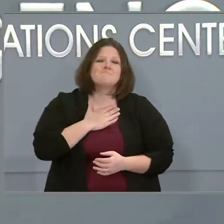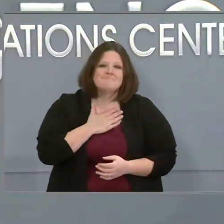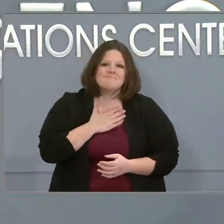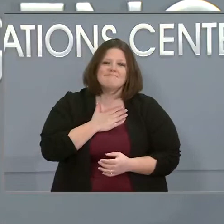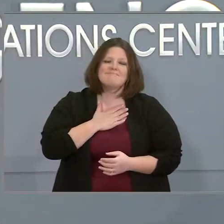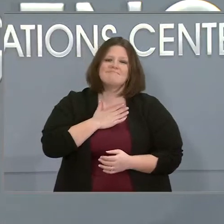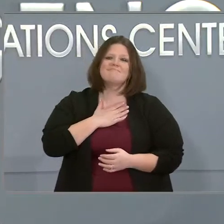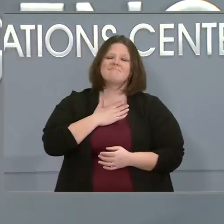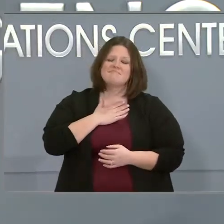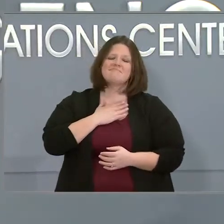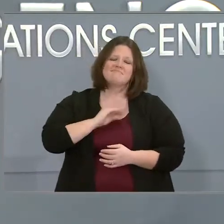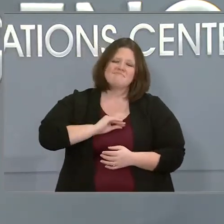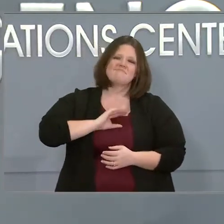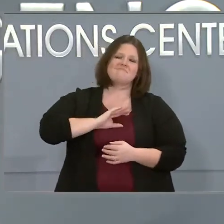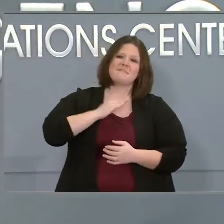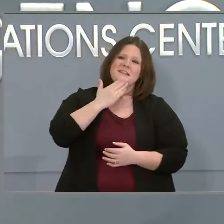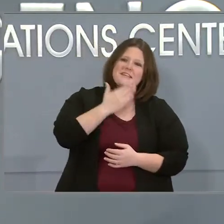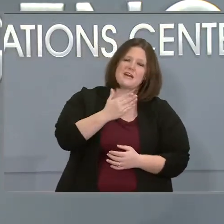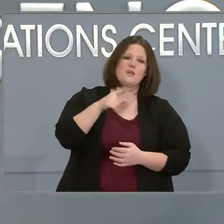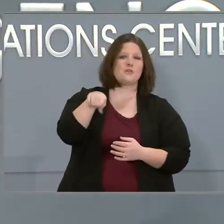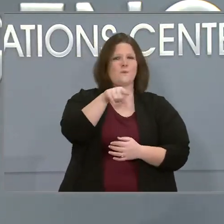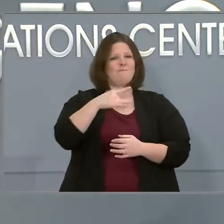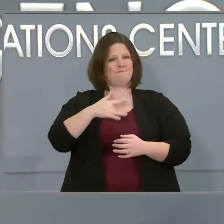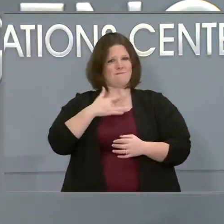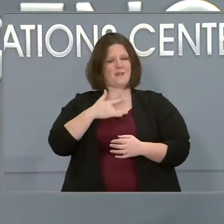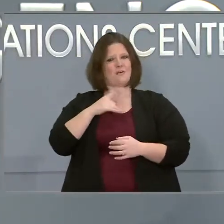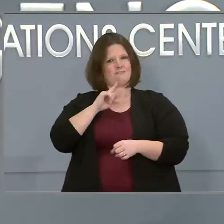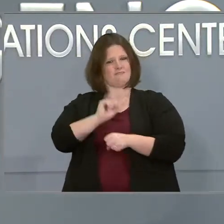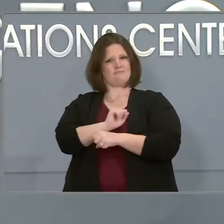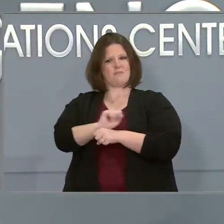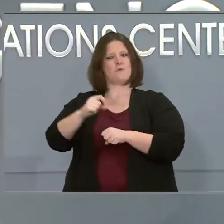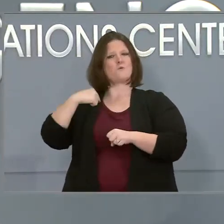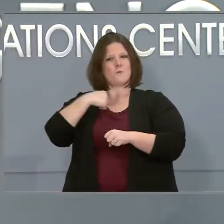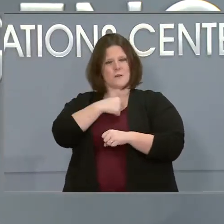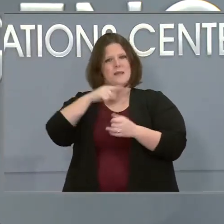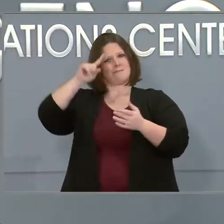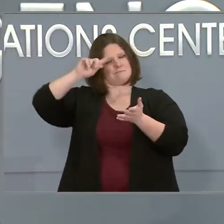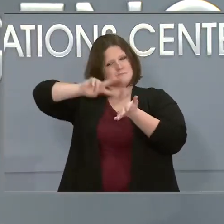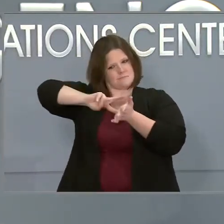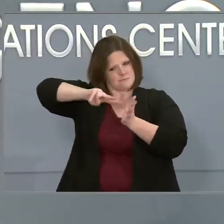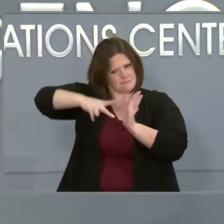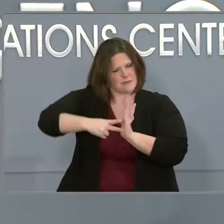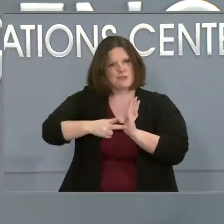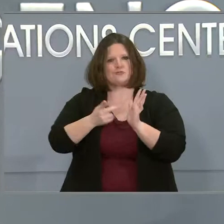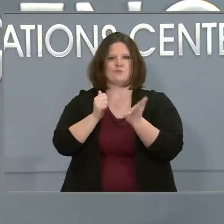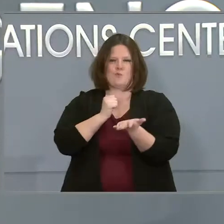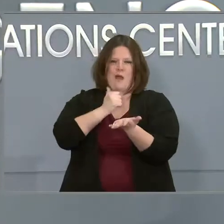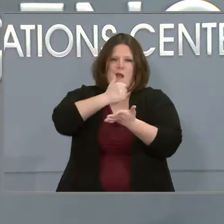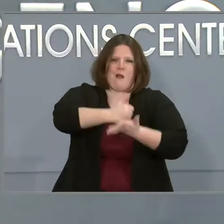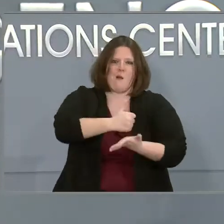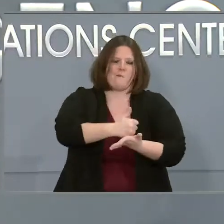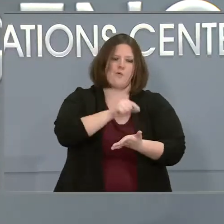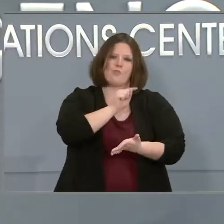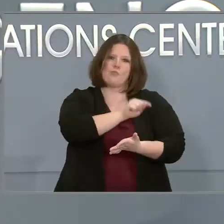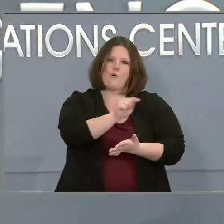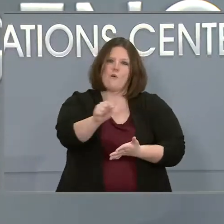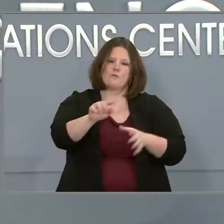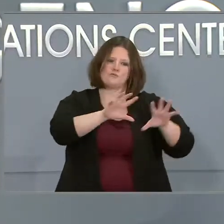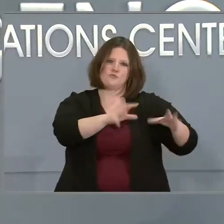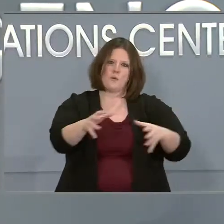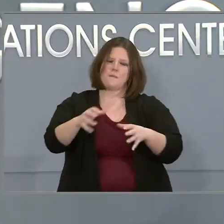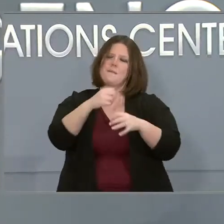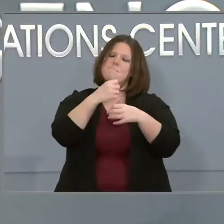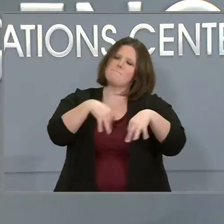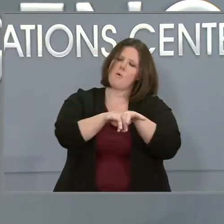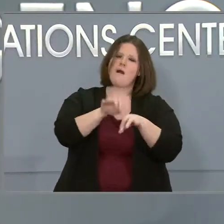impact of the work of our department during this response effort. We made a very intentional decision to make sure we put equity